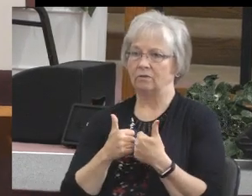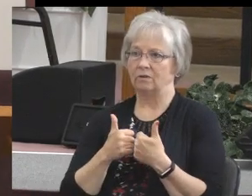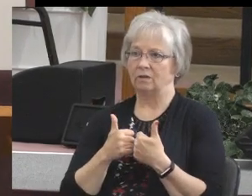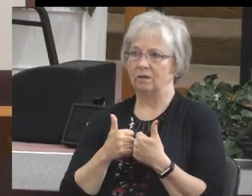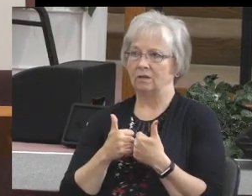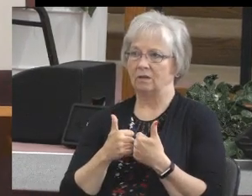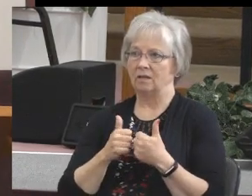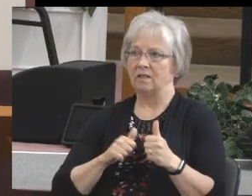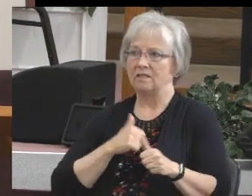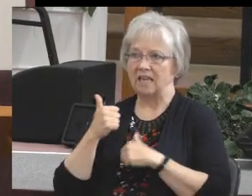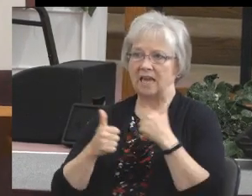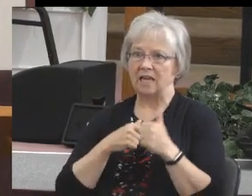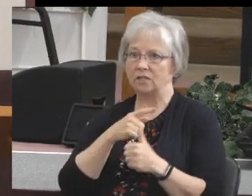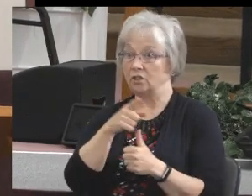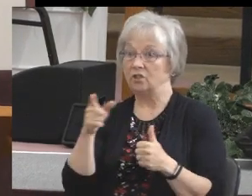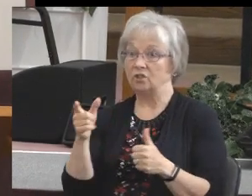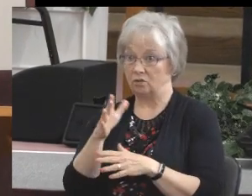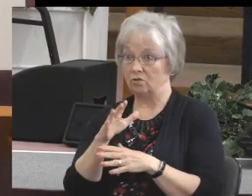the actions you take,